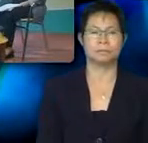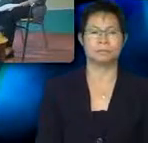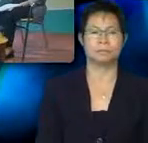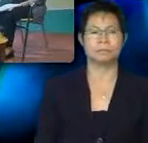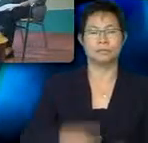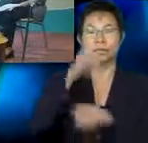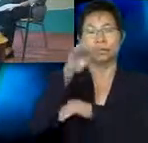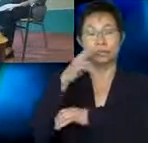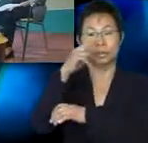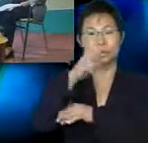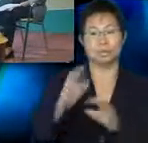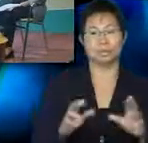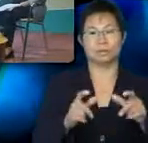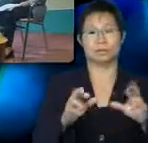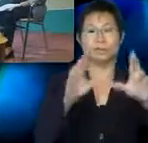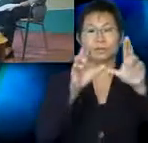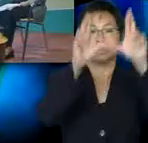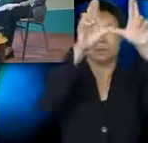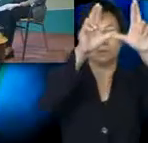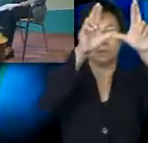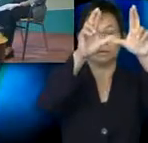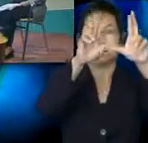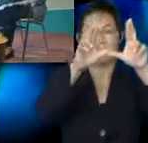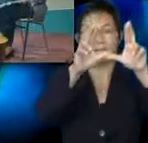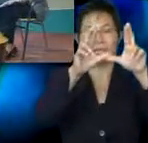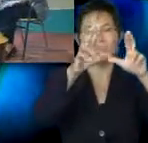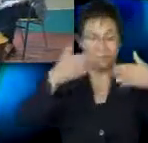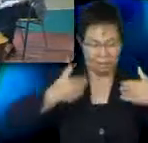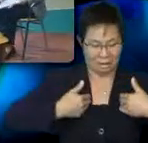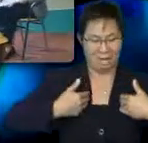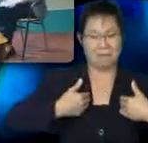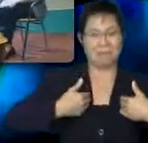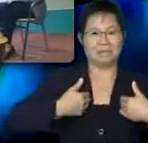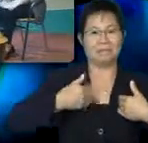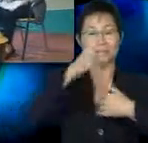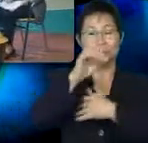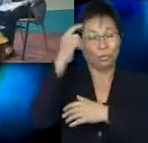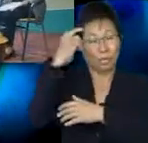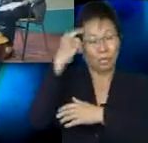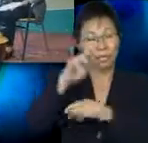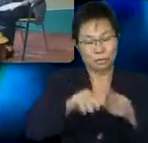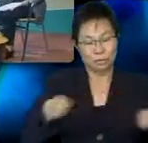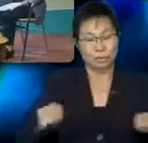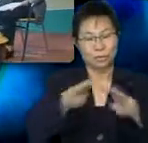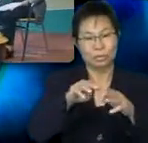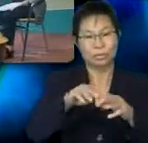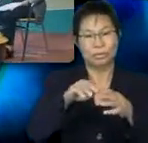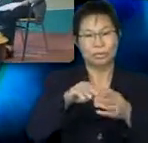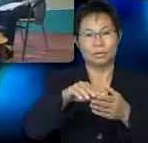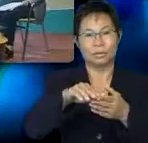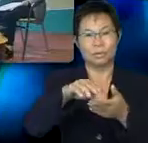Did you see the Twin Towers taking shape over there? Yes. And don't you think the students look